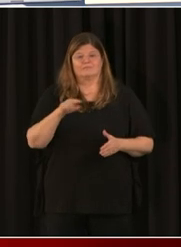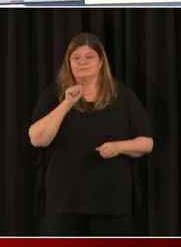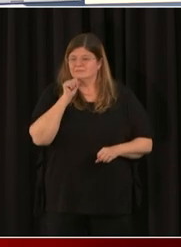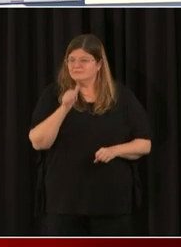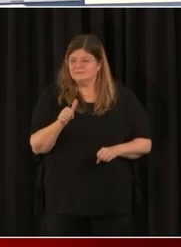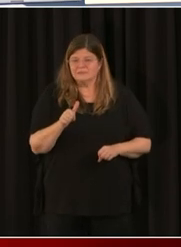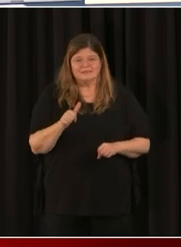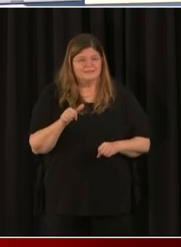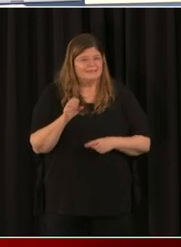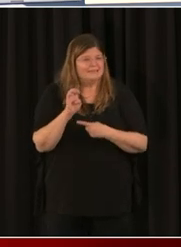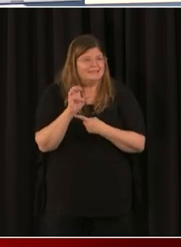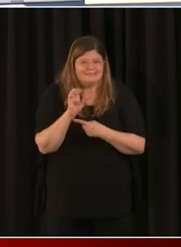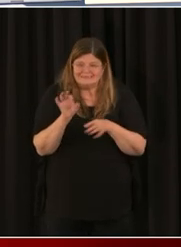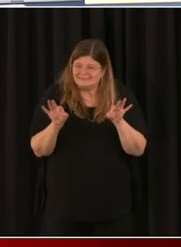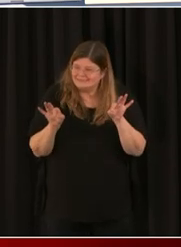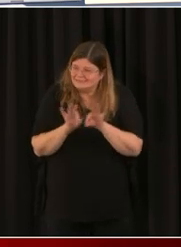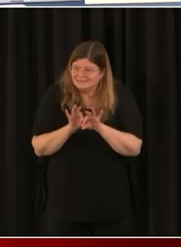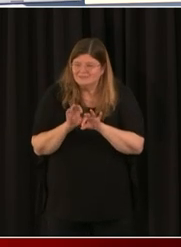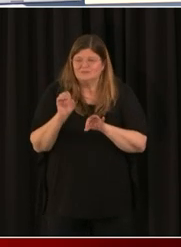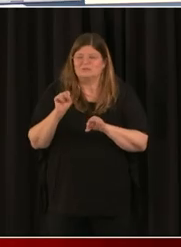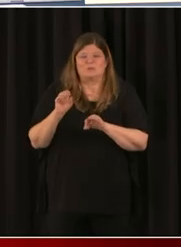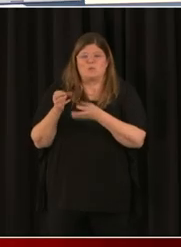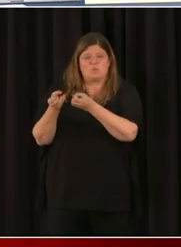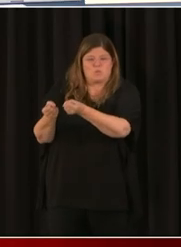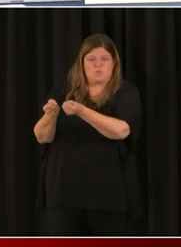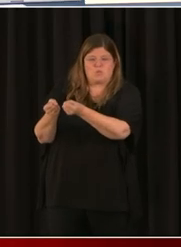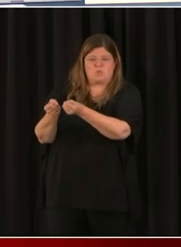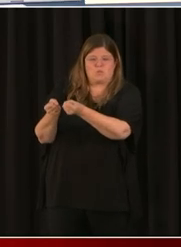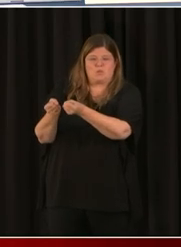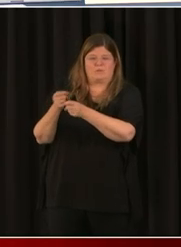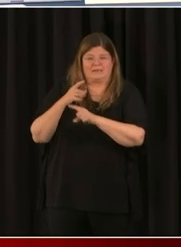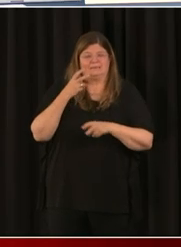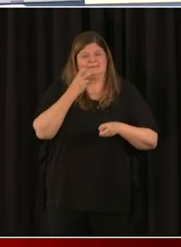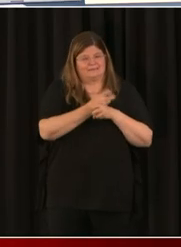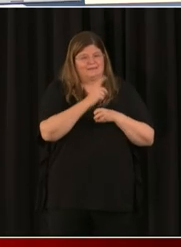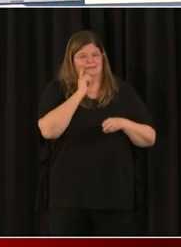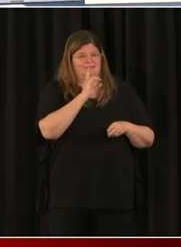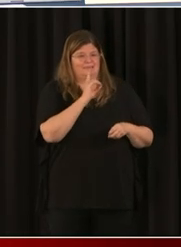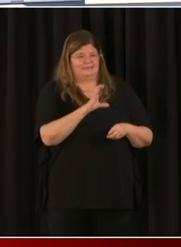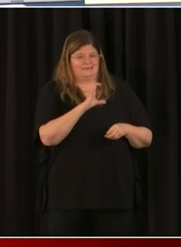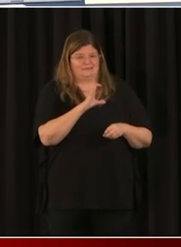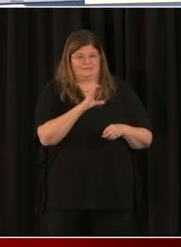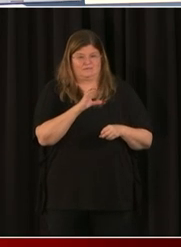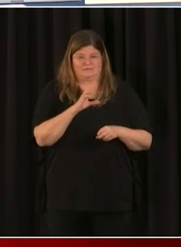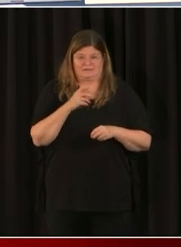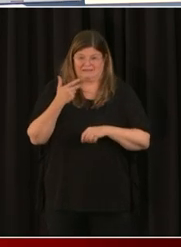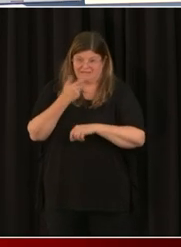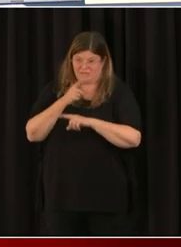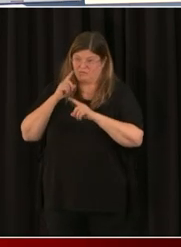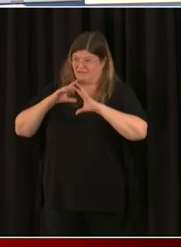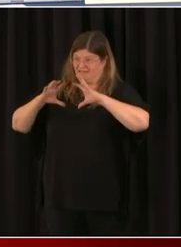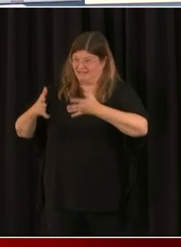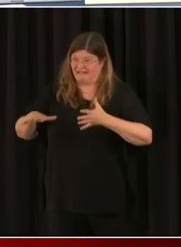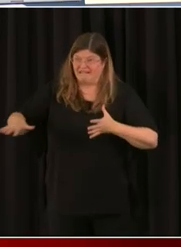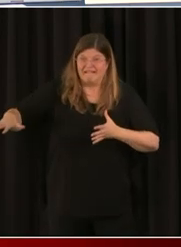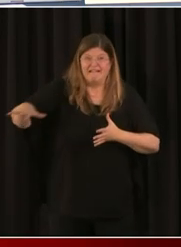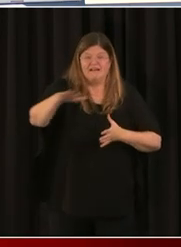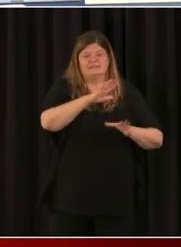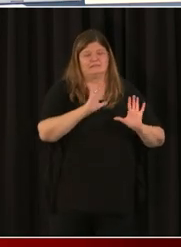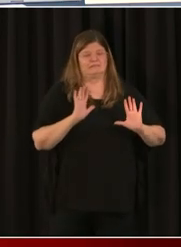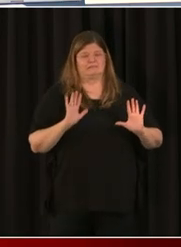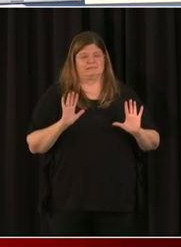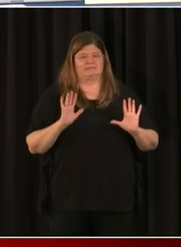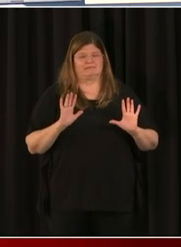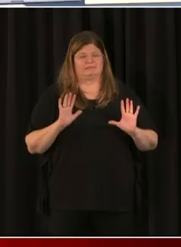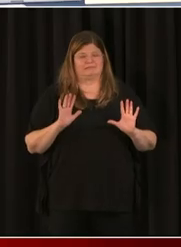not essential employees, so it would be very difficult for the district to vaccinate those entire workforces because